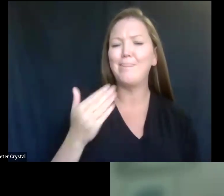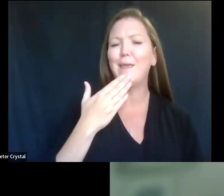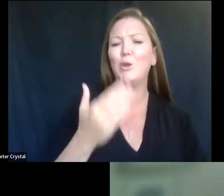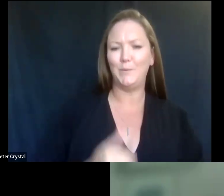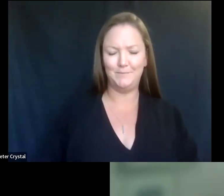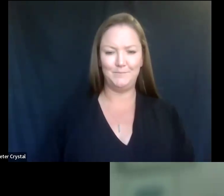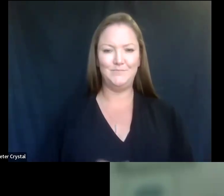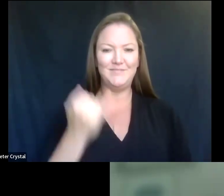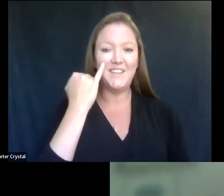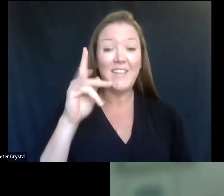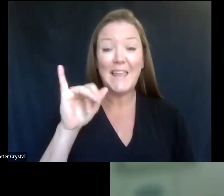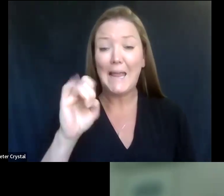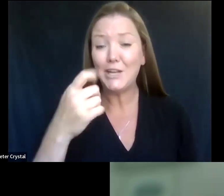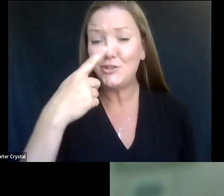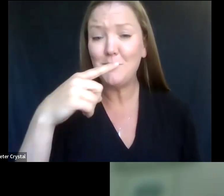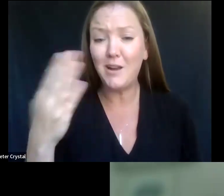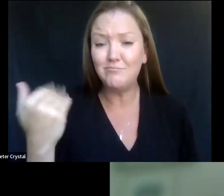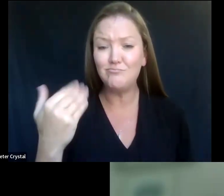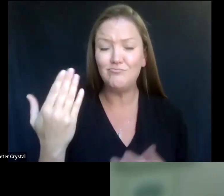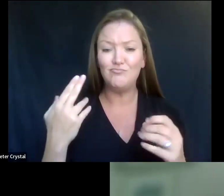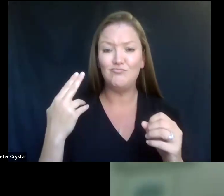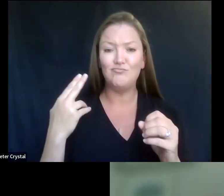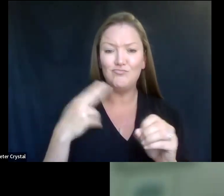if Katie can come off just real quickly off camera.